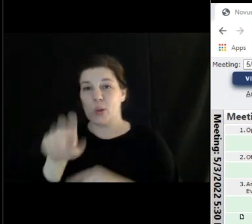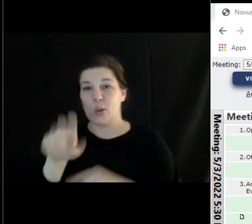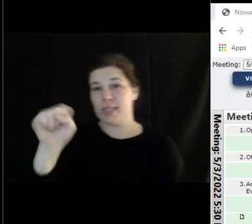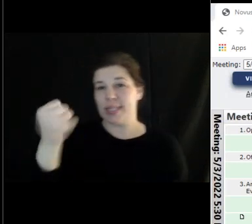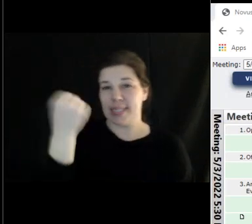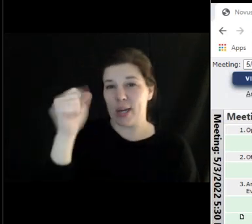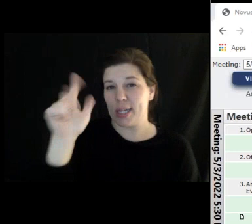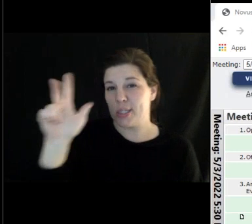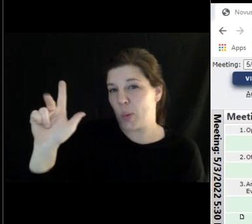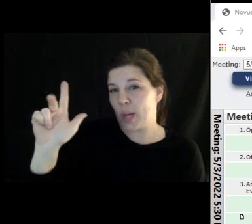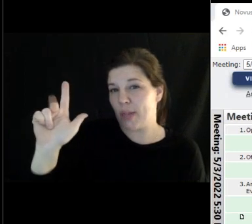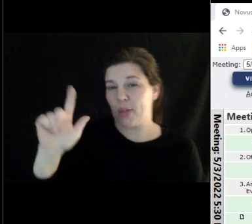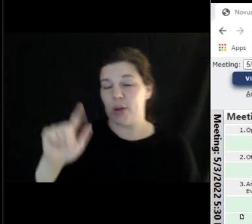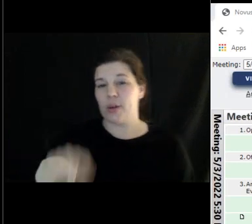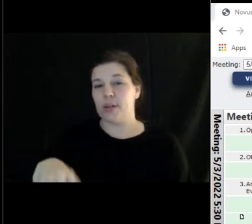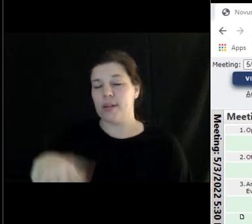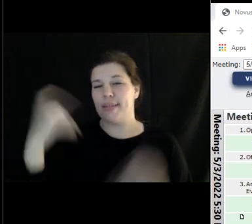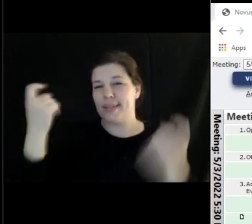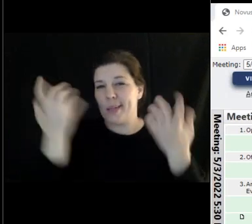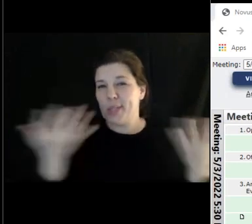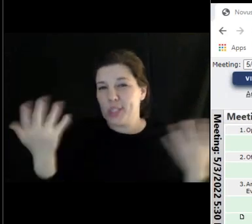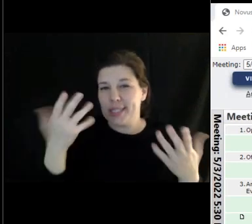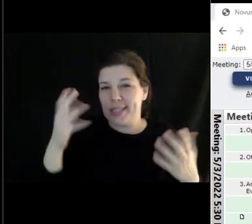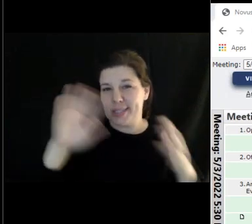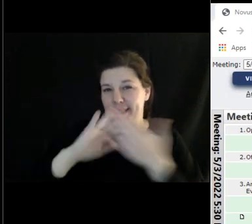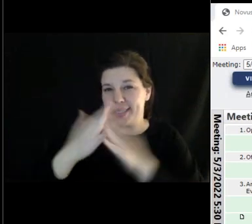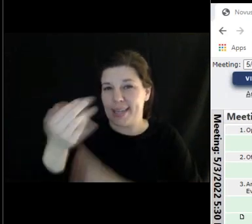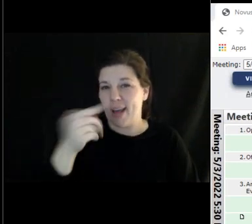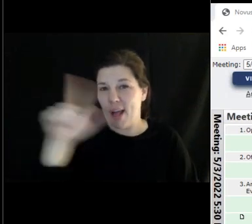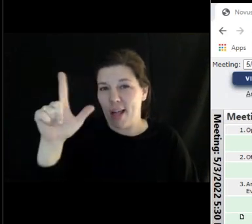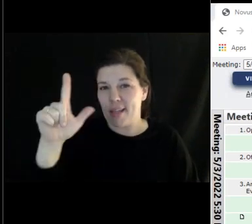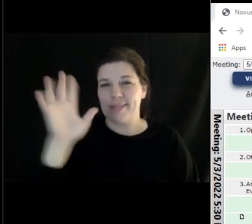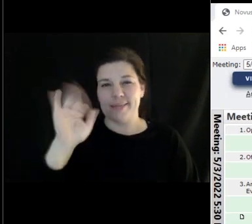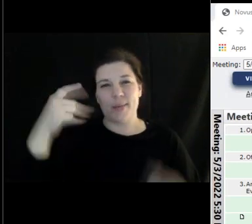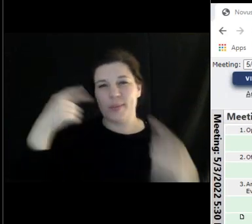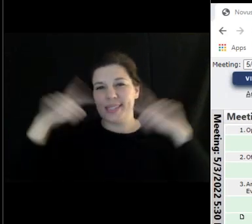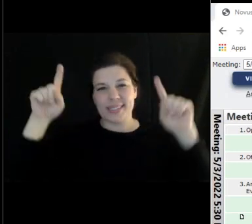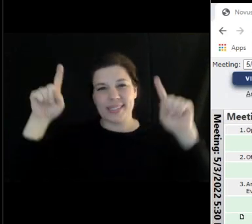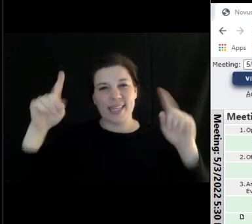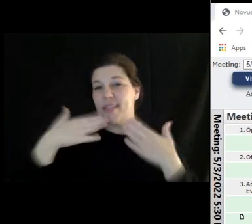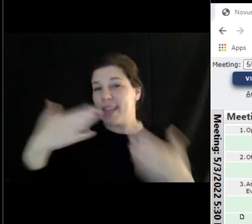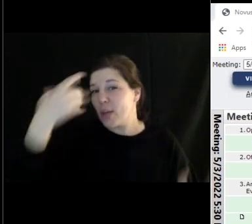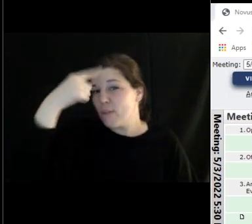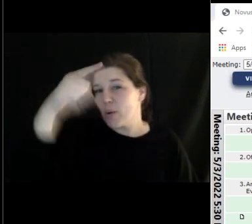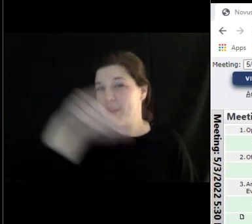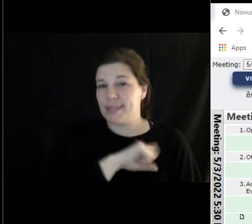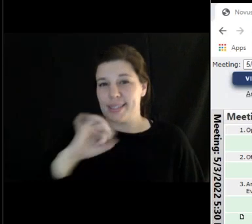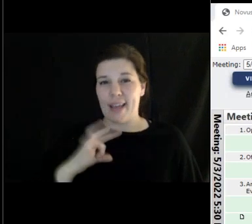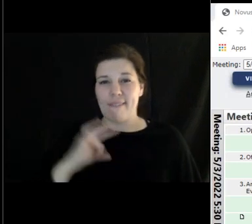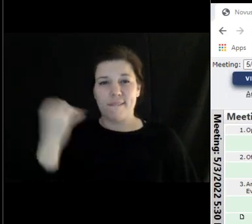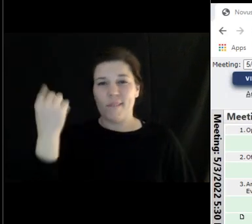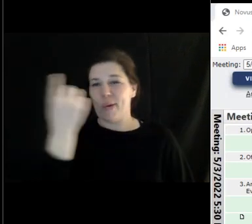at here at City Hall, and it was a great success. Thank you to the staff for always